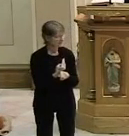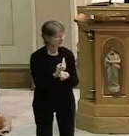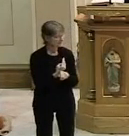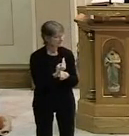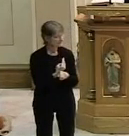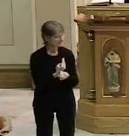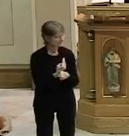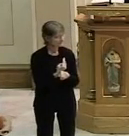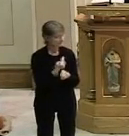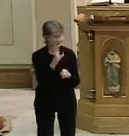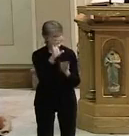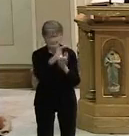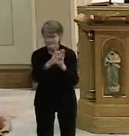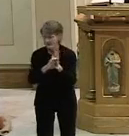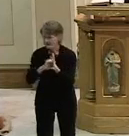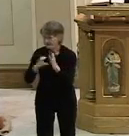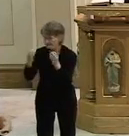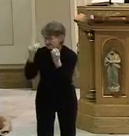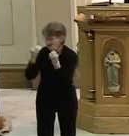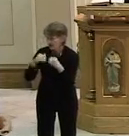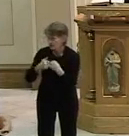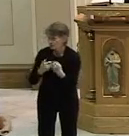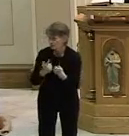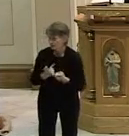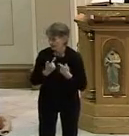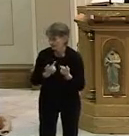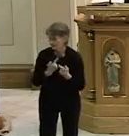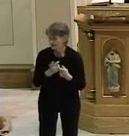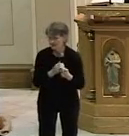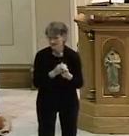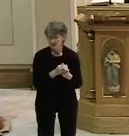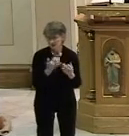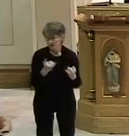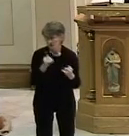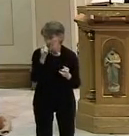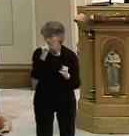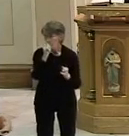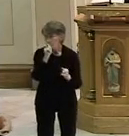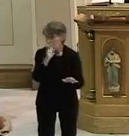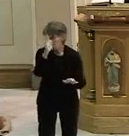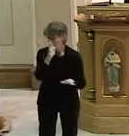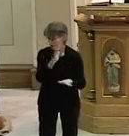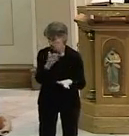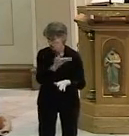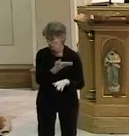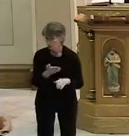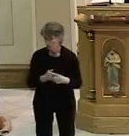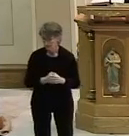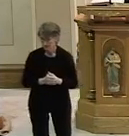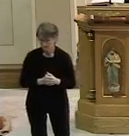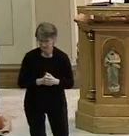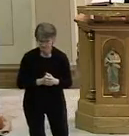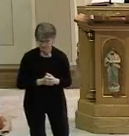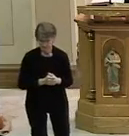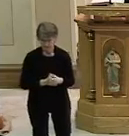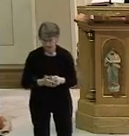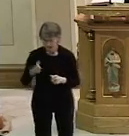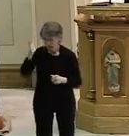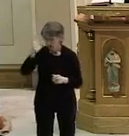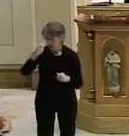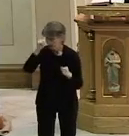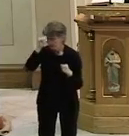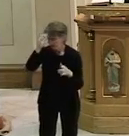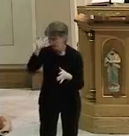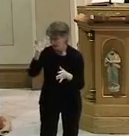I'm going to give you a blessing of Christ the King. So children, let's put our hands up like this. God our